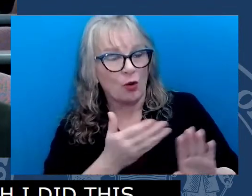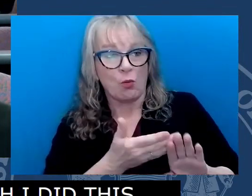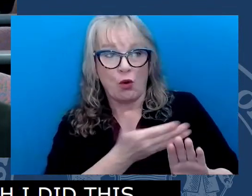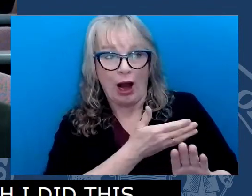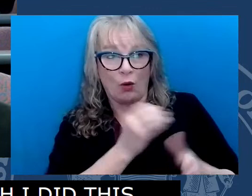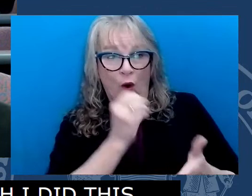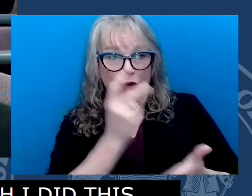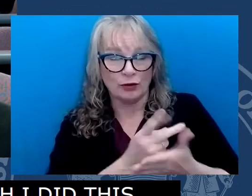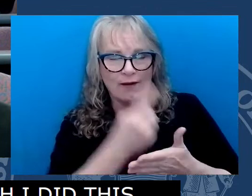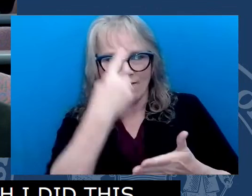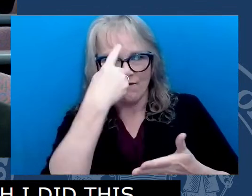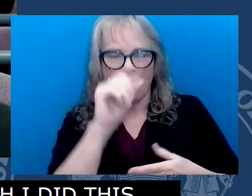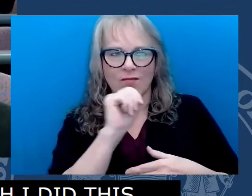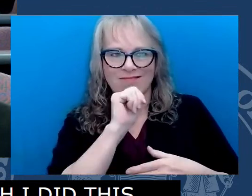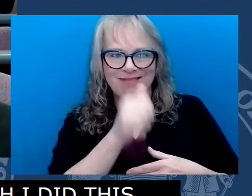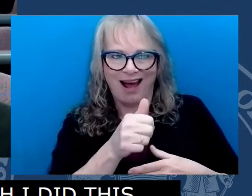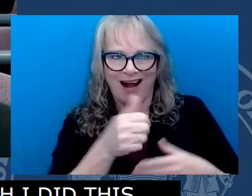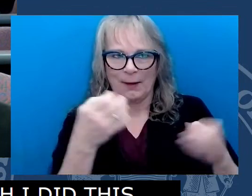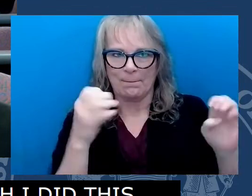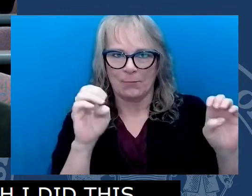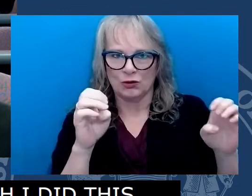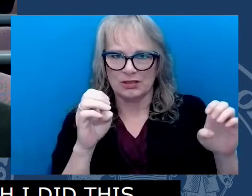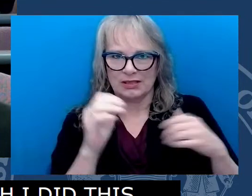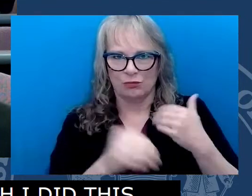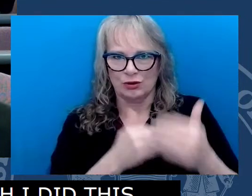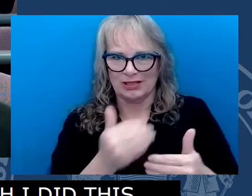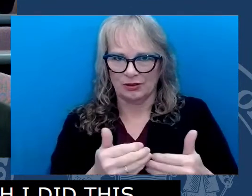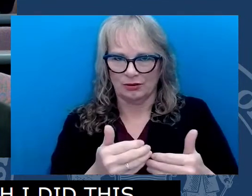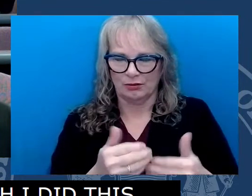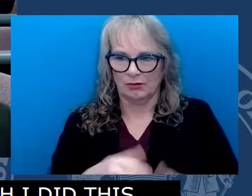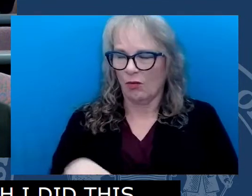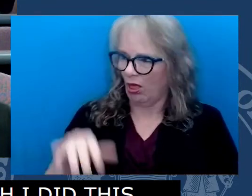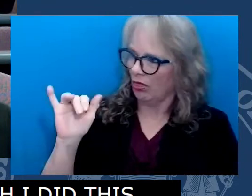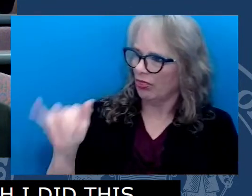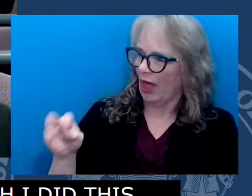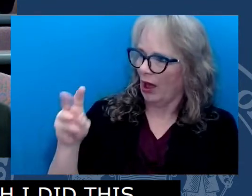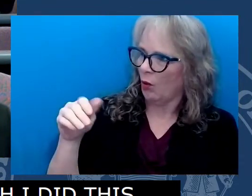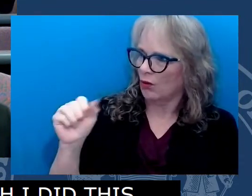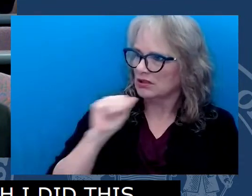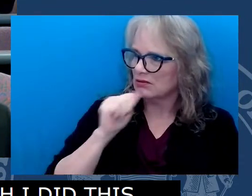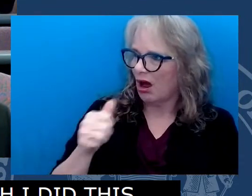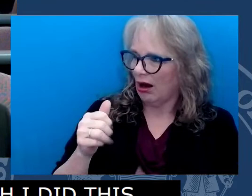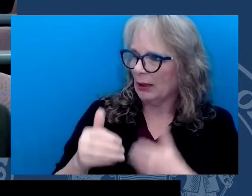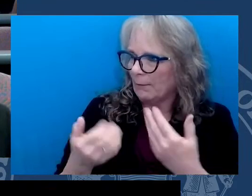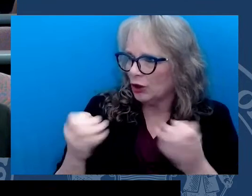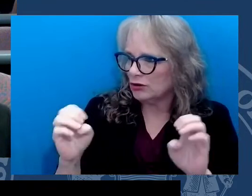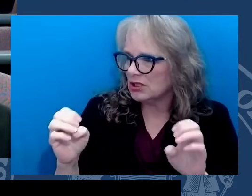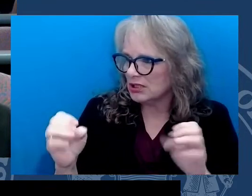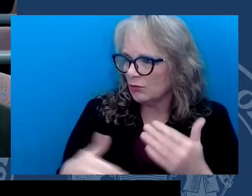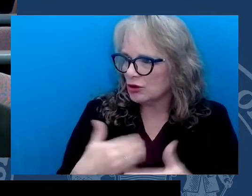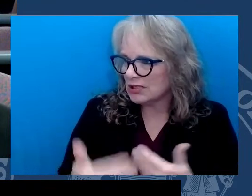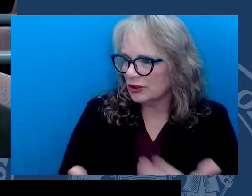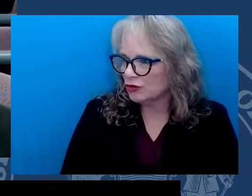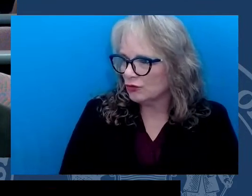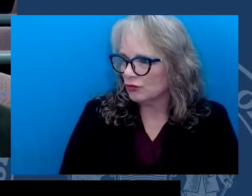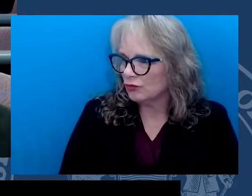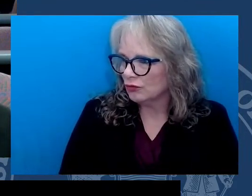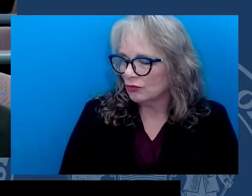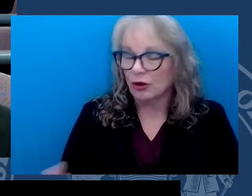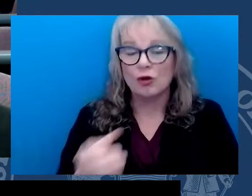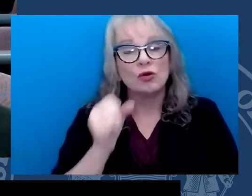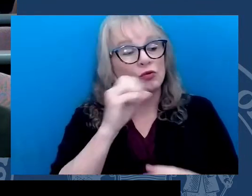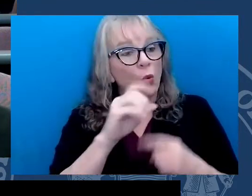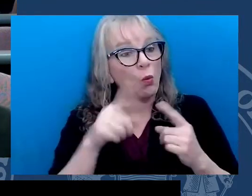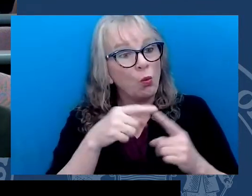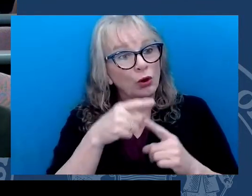for non-emergency procedures. Well, these were non-emergency procedures. So then when you had to do that, you're